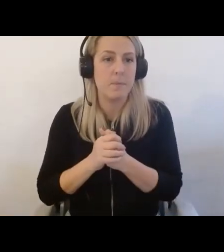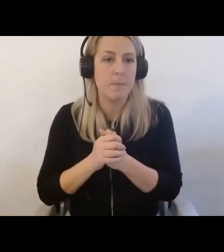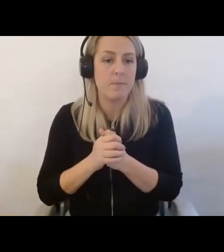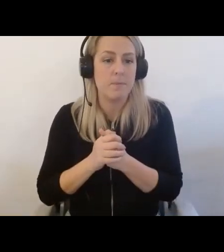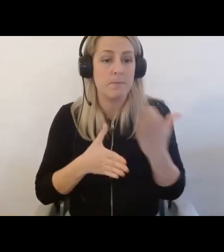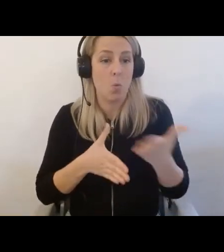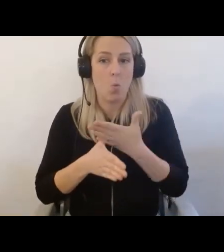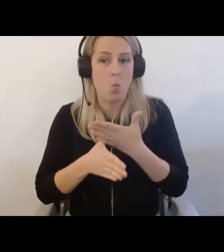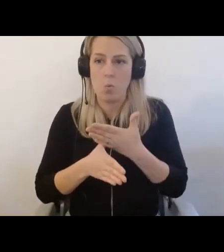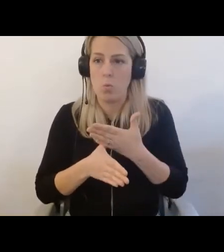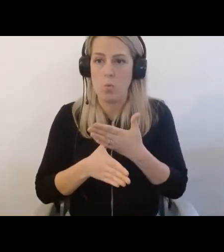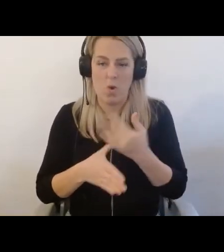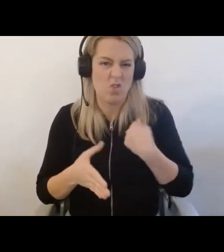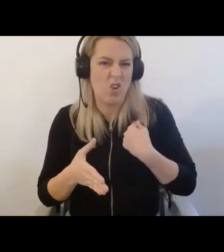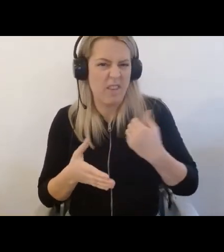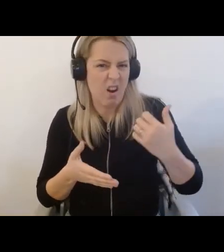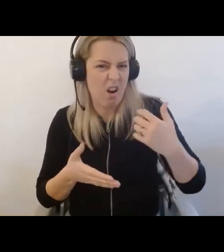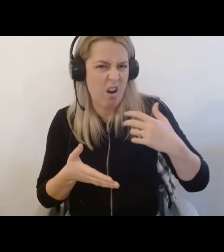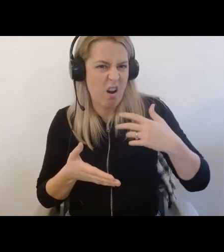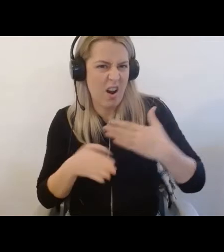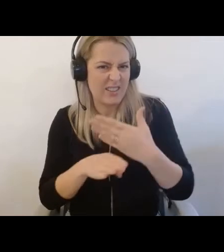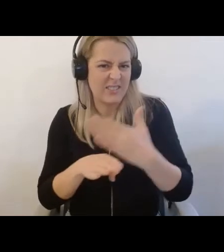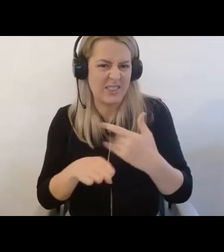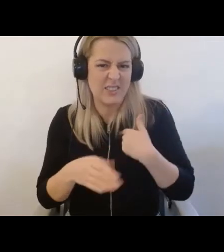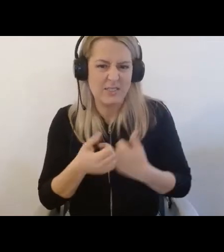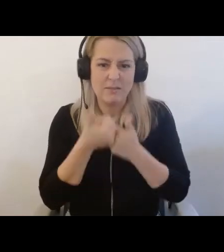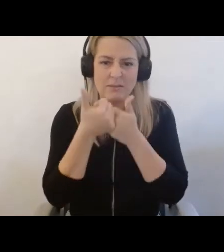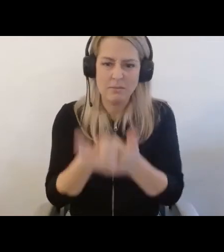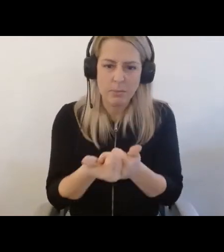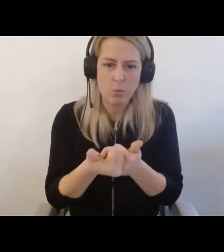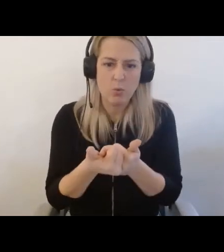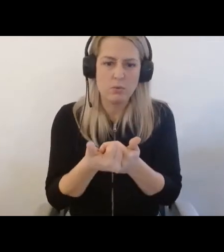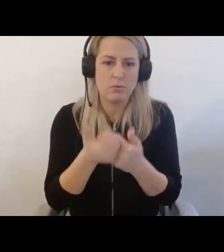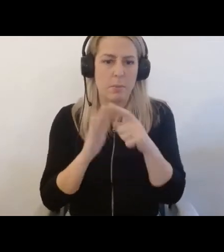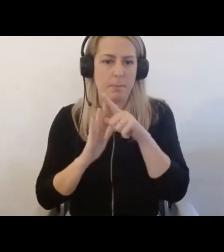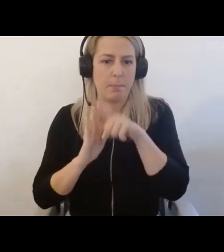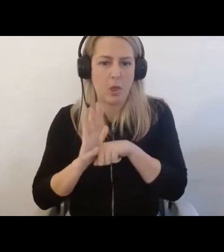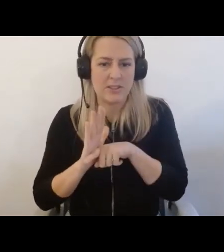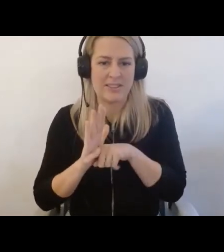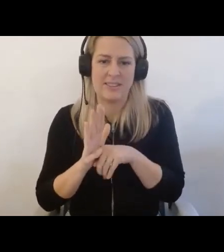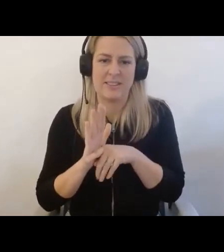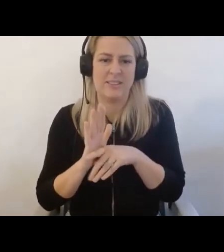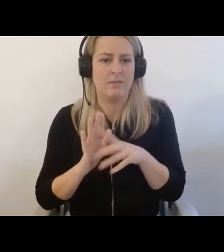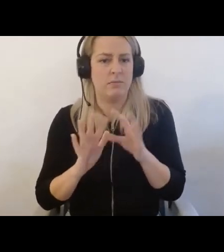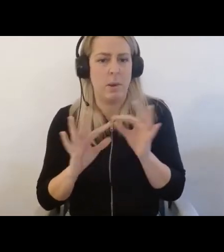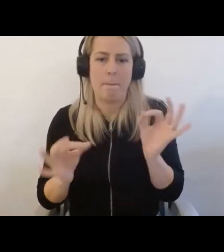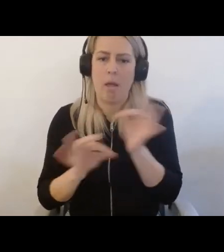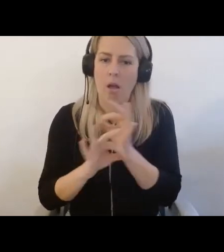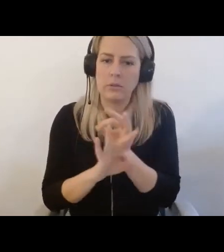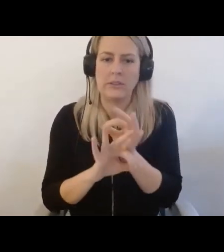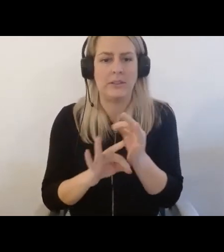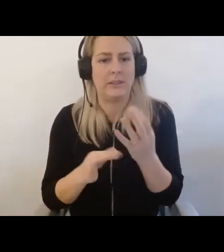our activities is supporting the all-party parliamentary group for assistive technology. Like Rick, my thoughts will